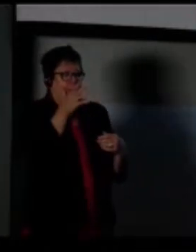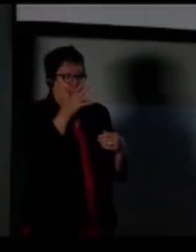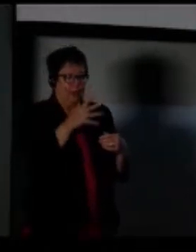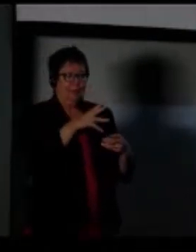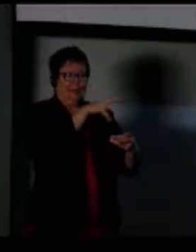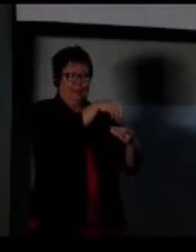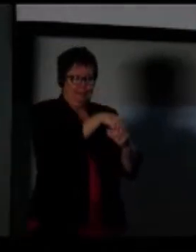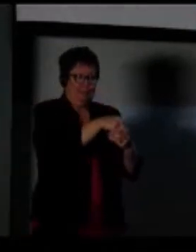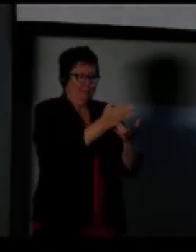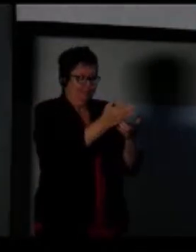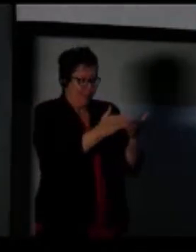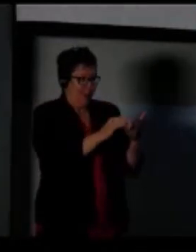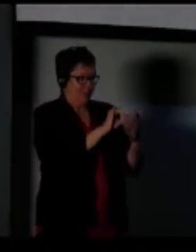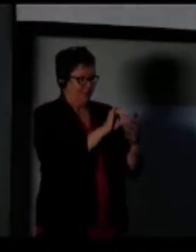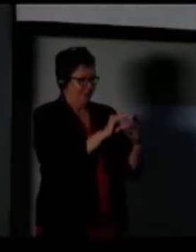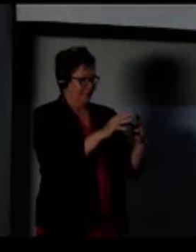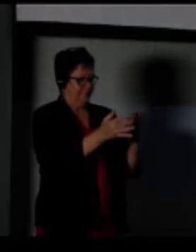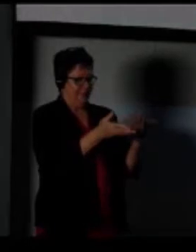of a